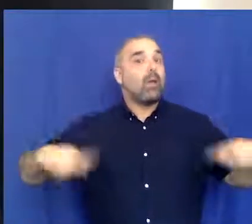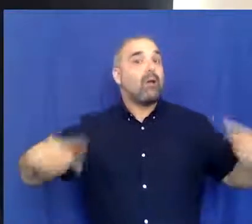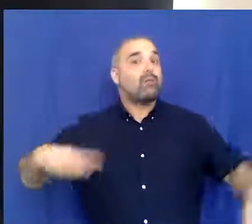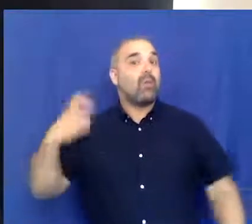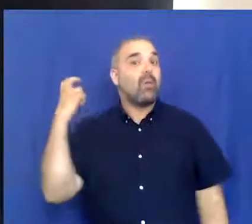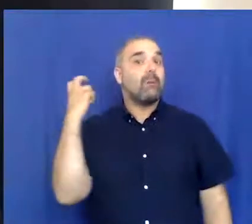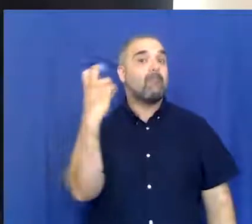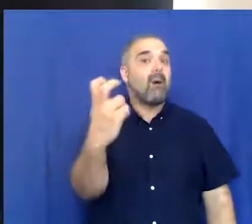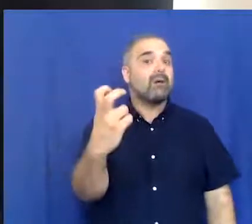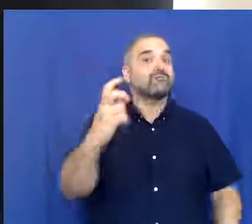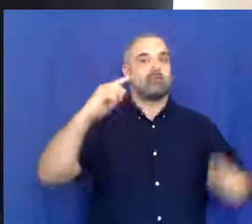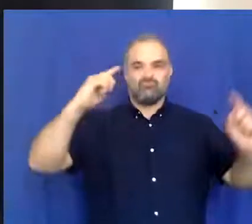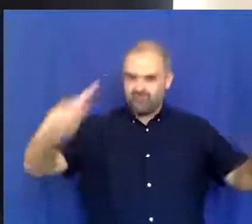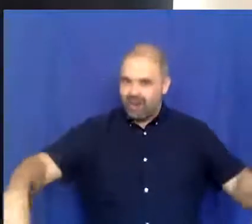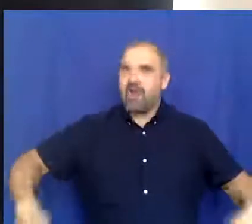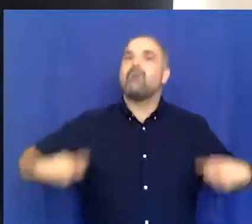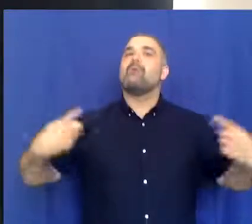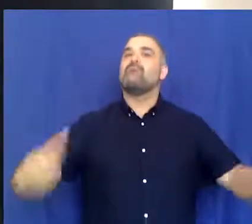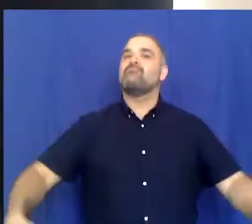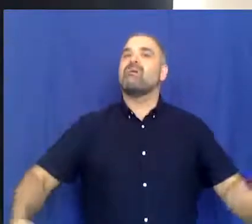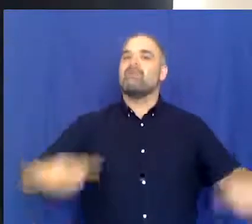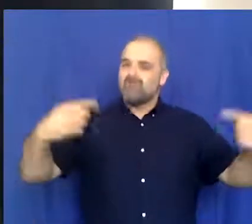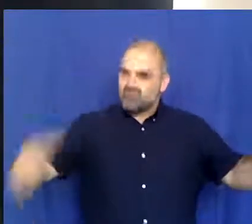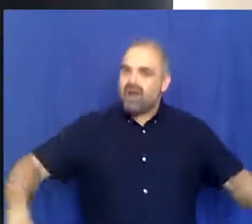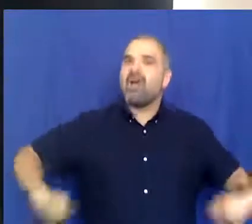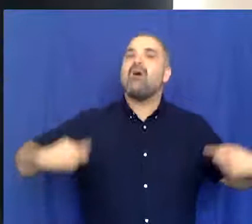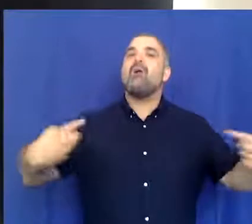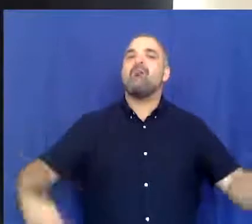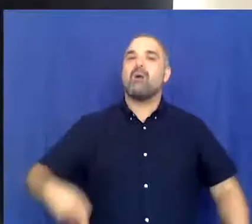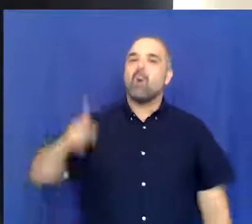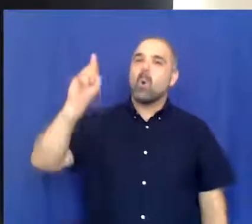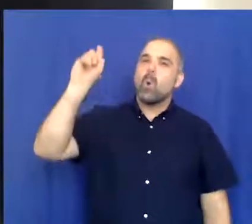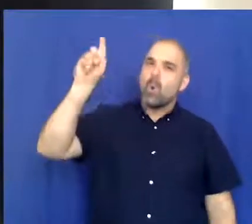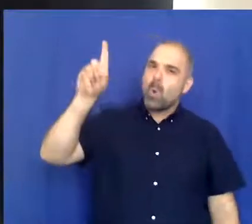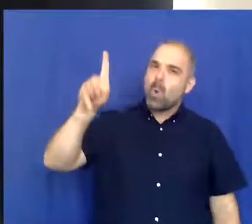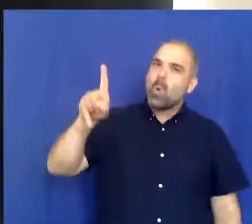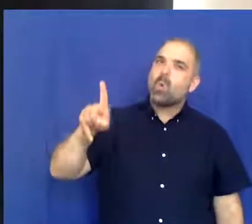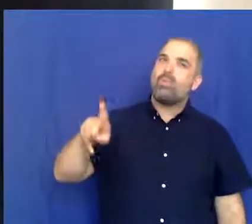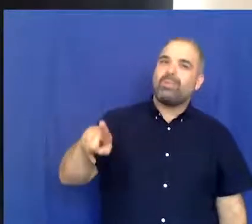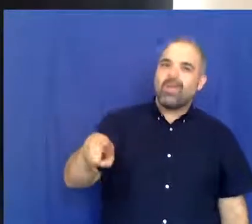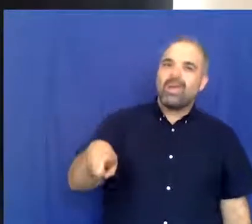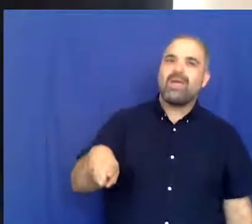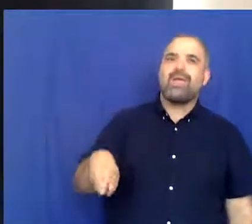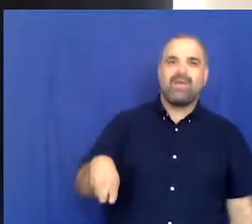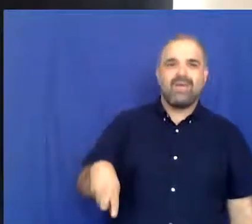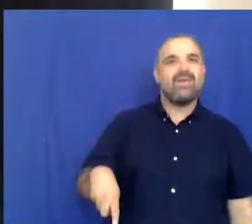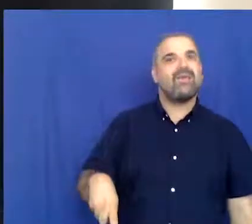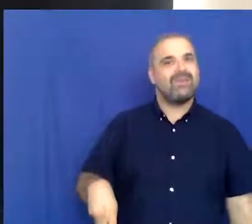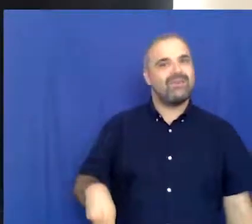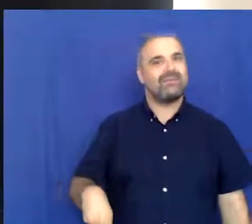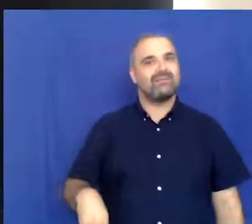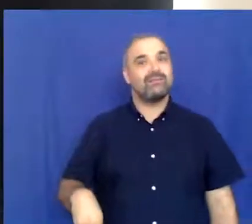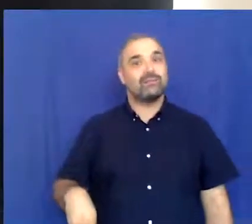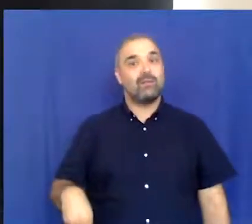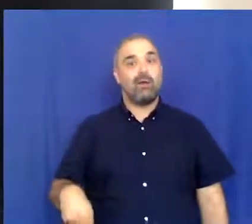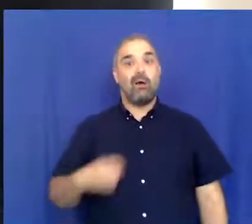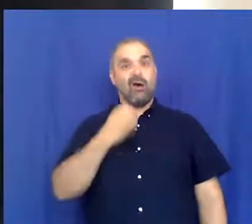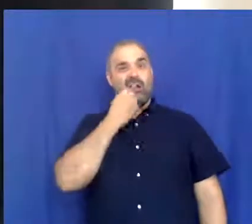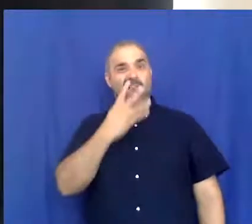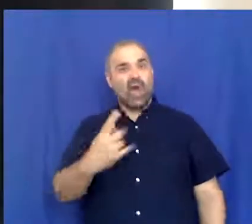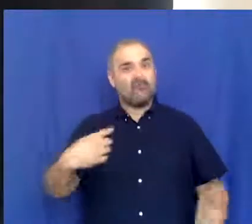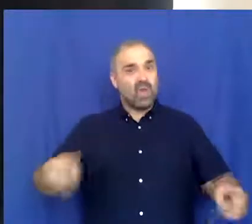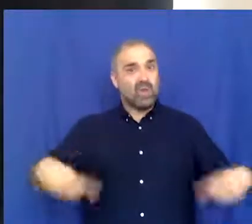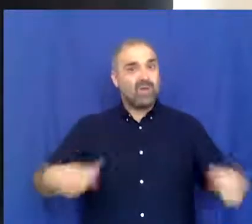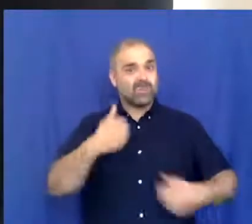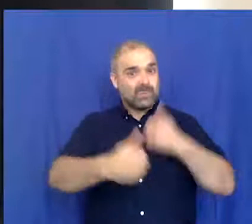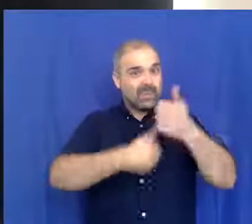and round. The wheels on the bus go round and round all day long.